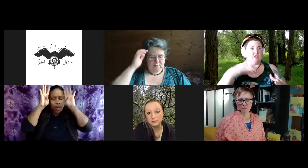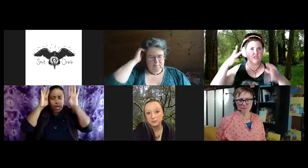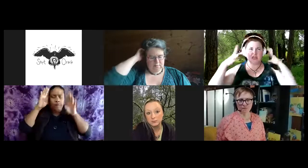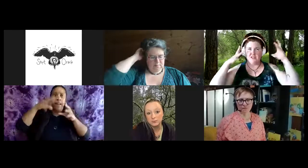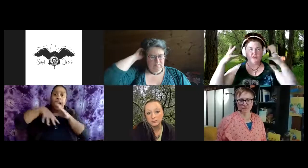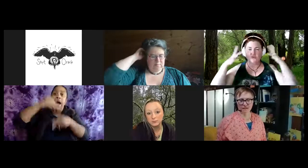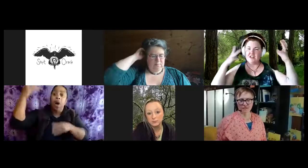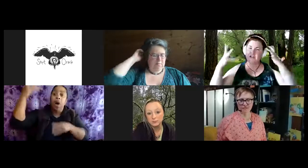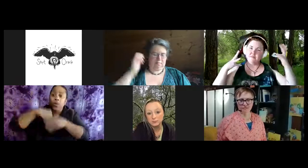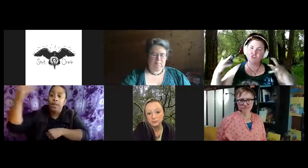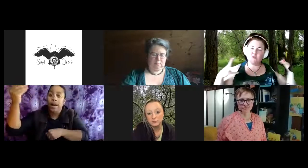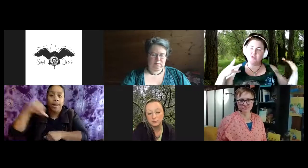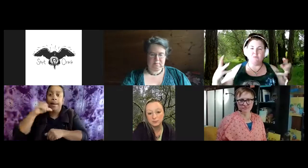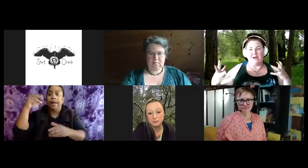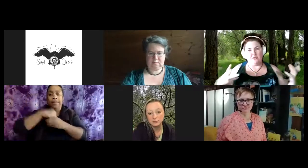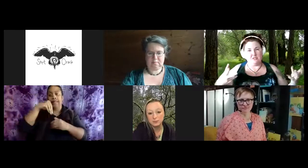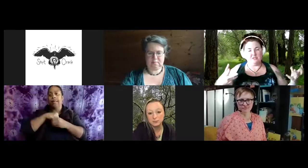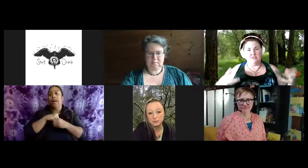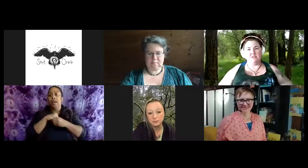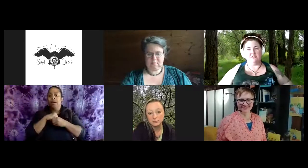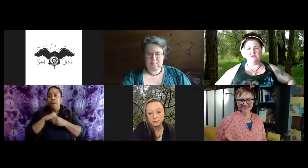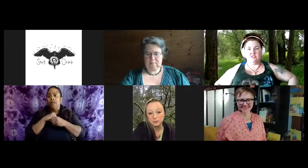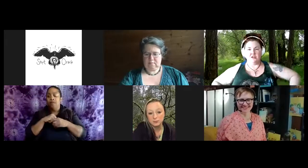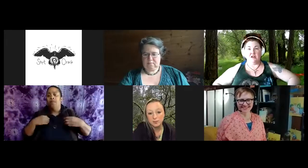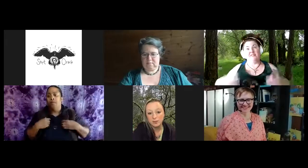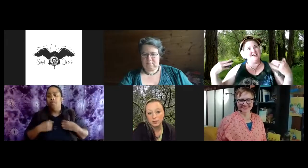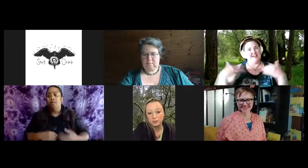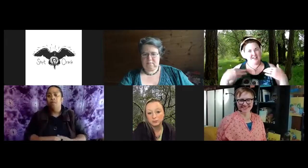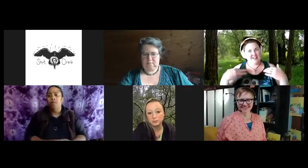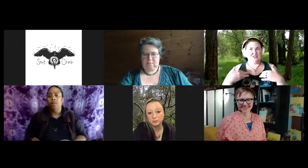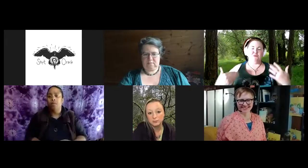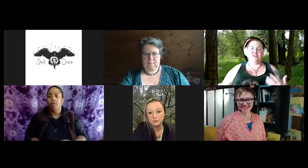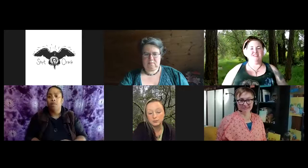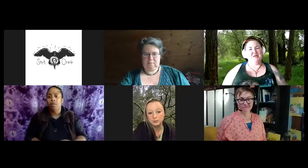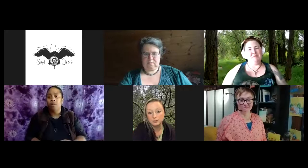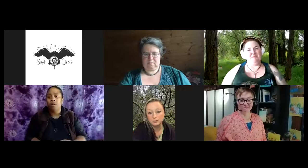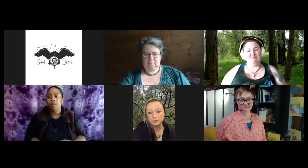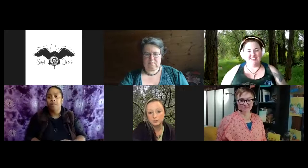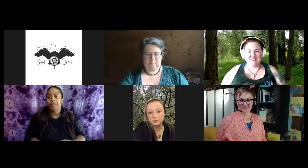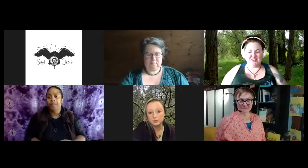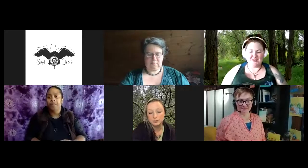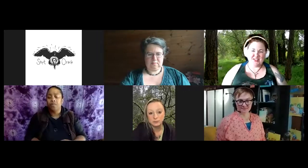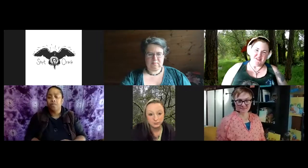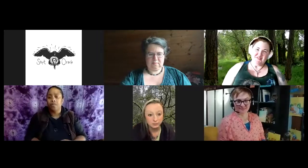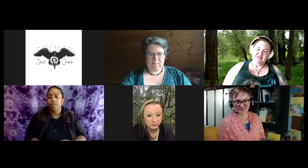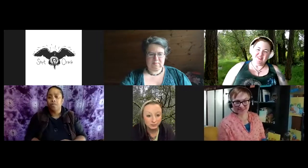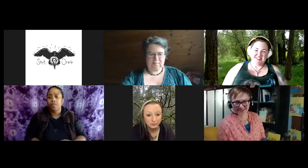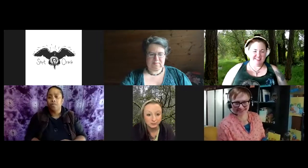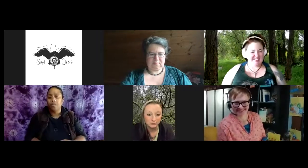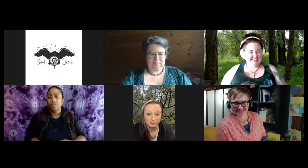those things that you got time to dream about during all of that inner space time.